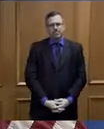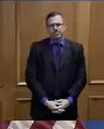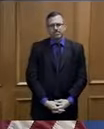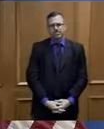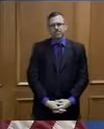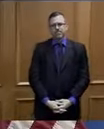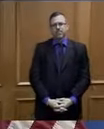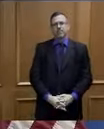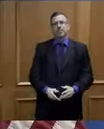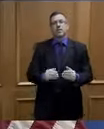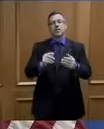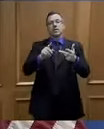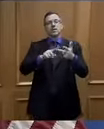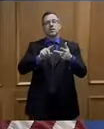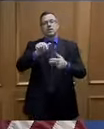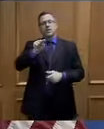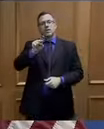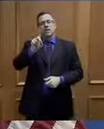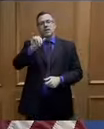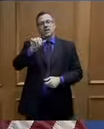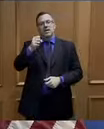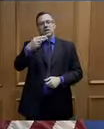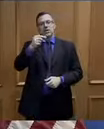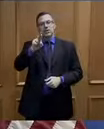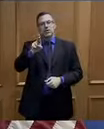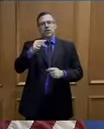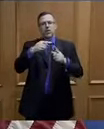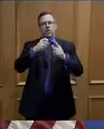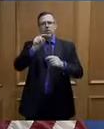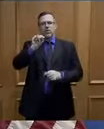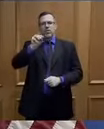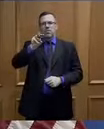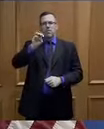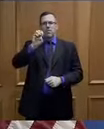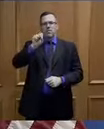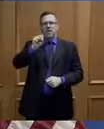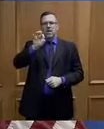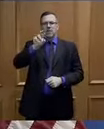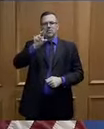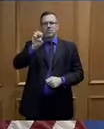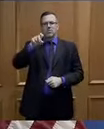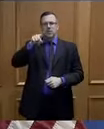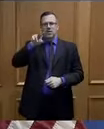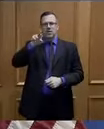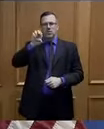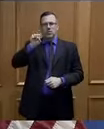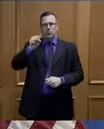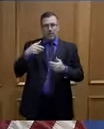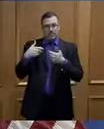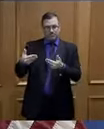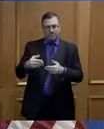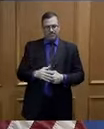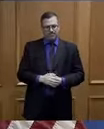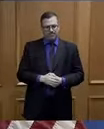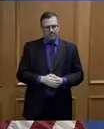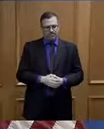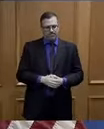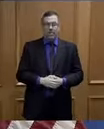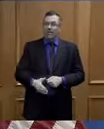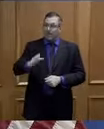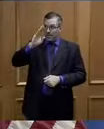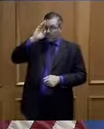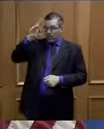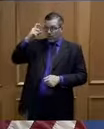Next up, Andy Scher from the Times Free Press. Andy, your line is unmuted. Great. Hello,